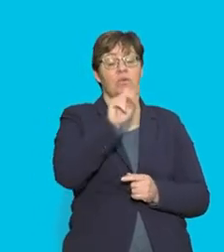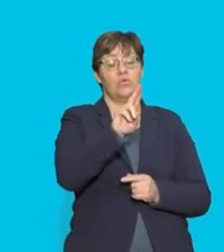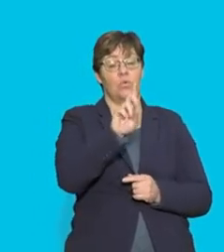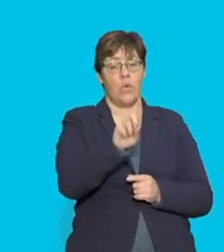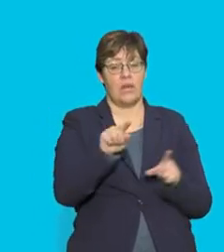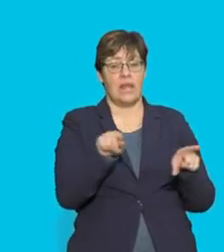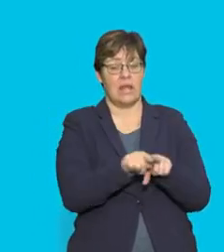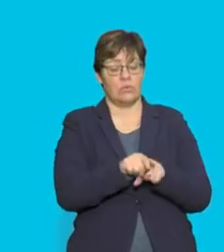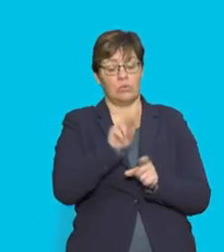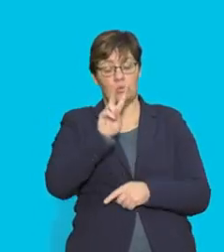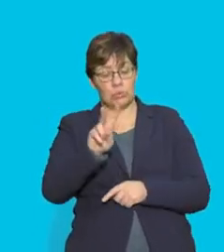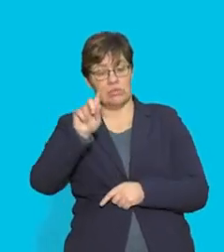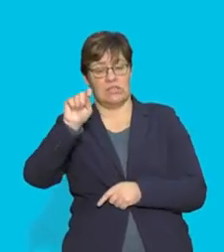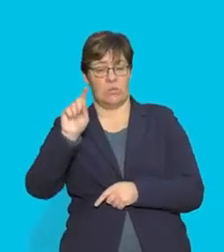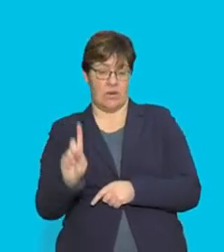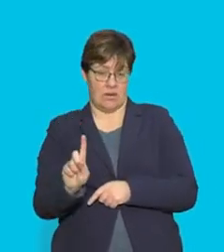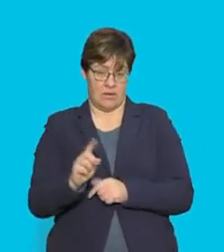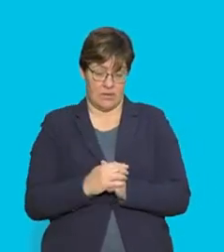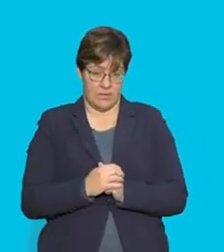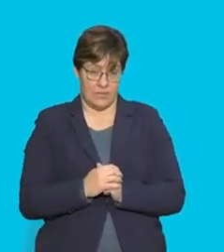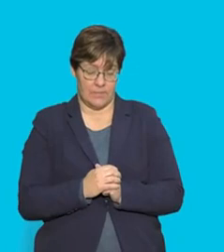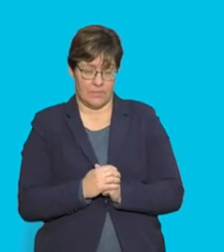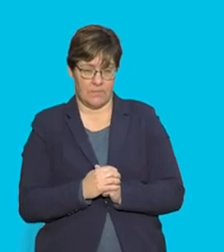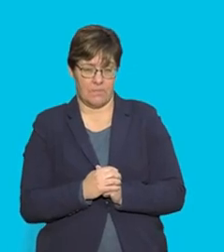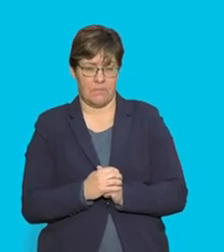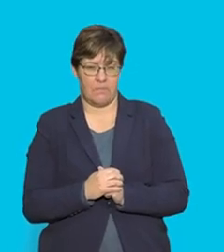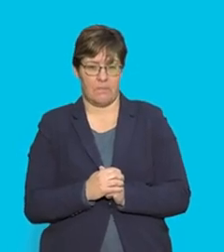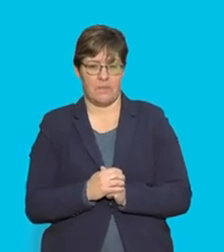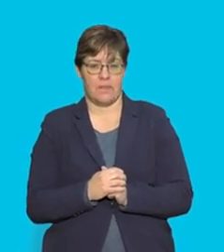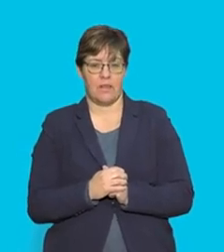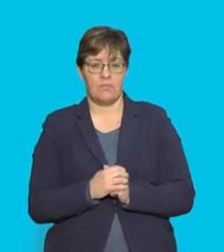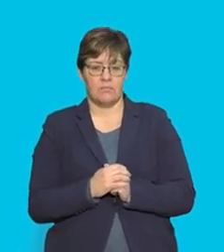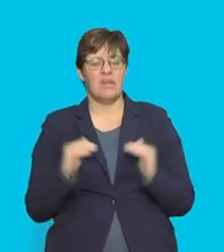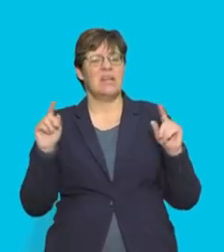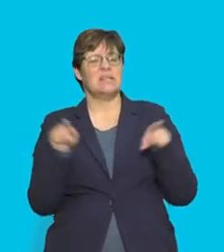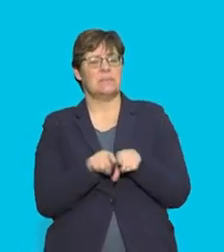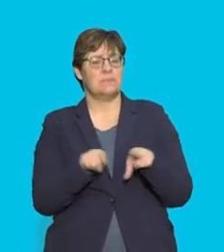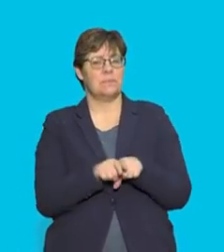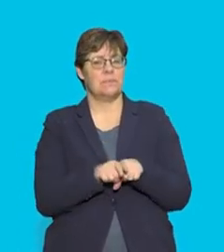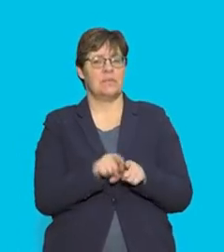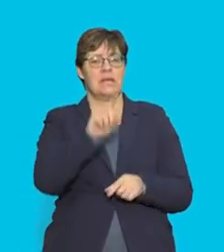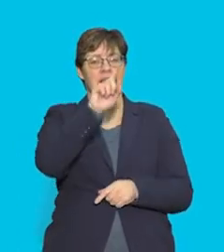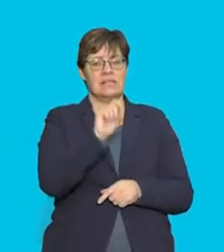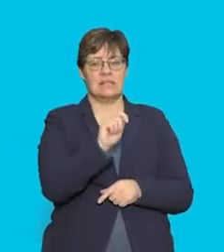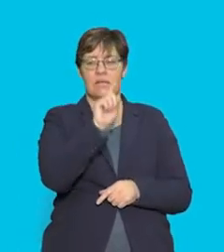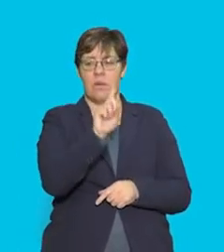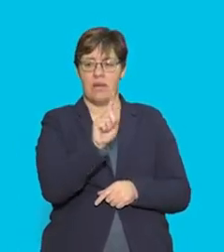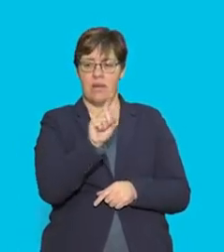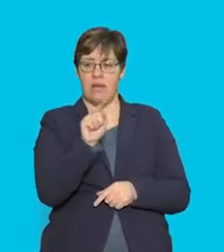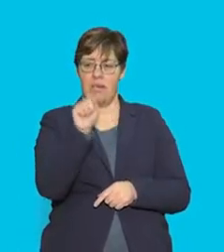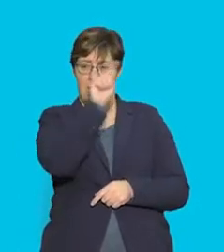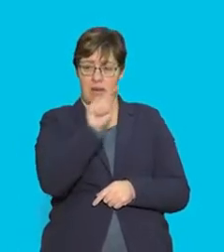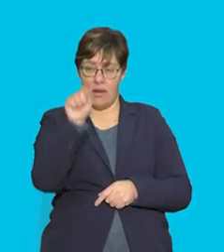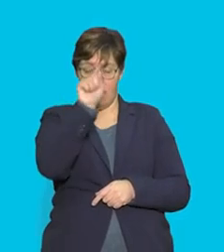that U1 is equals to 2T1, right? Which is the same as T1 is